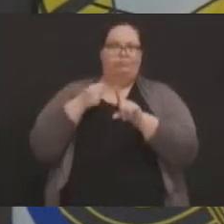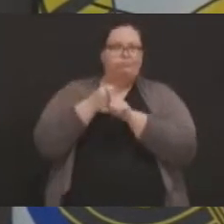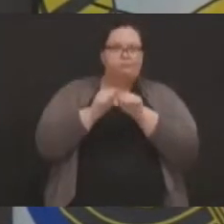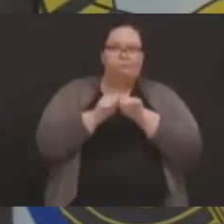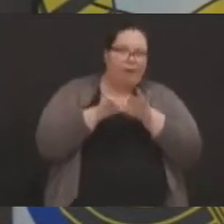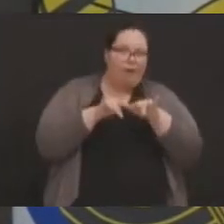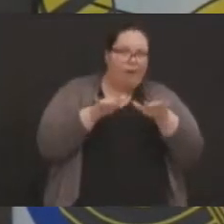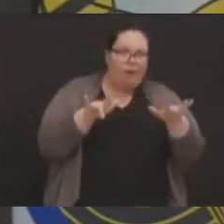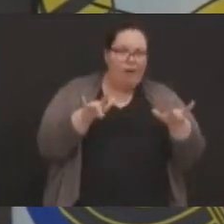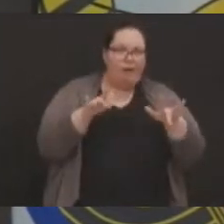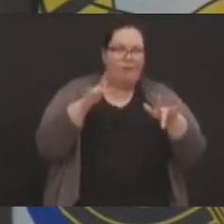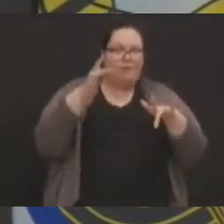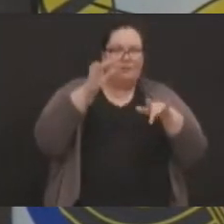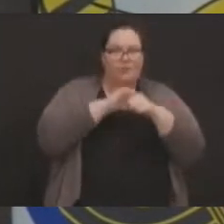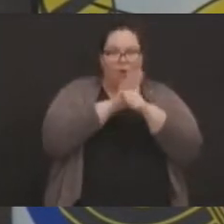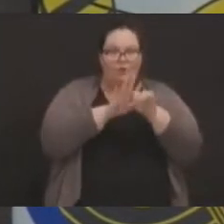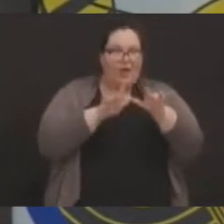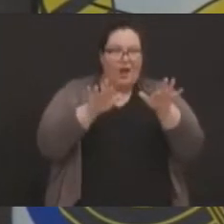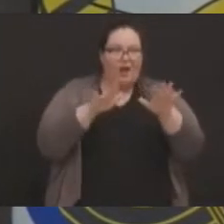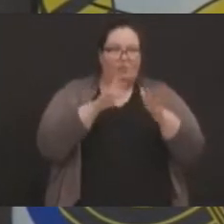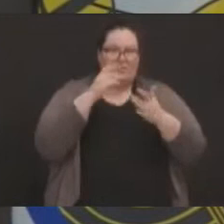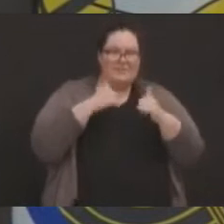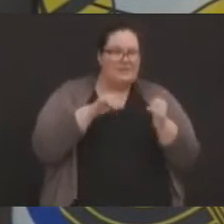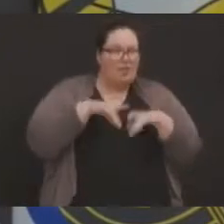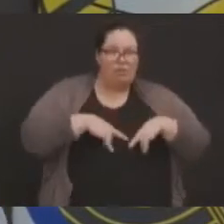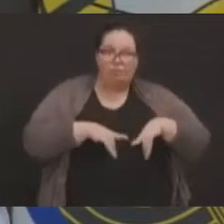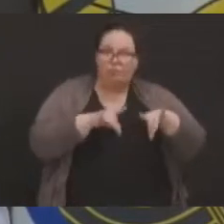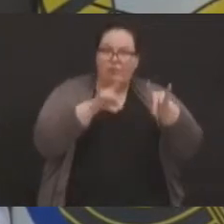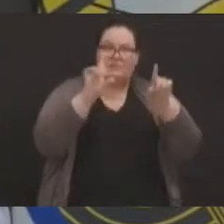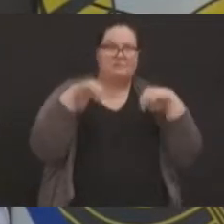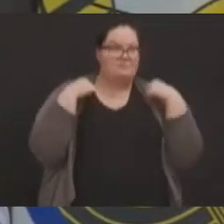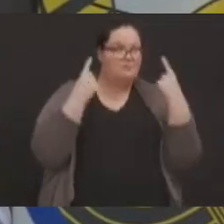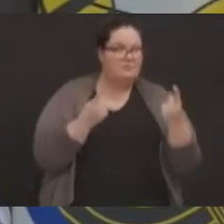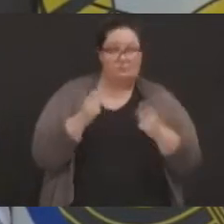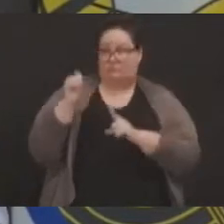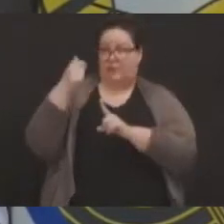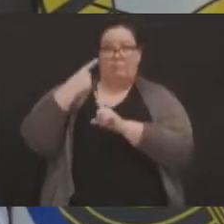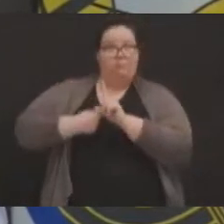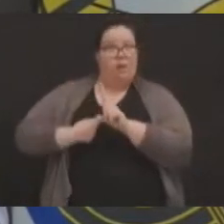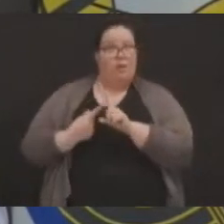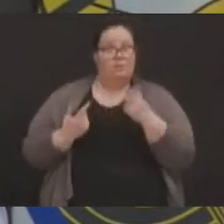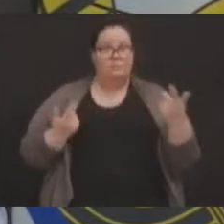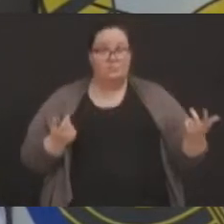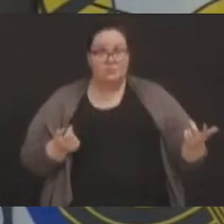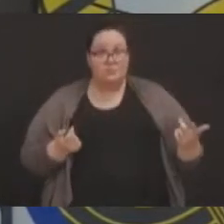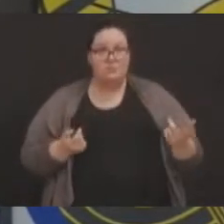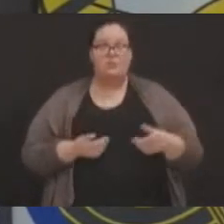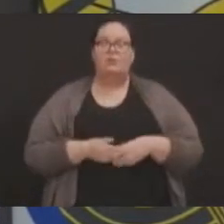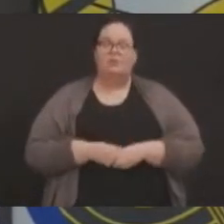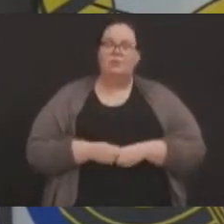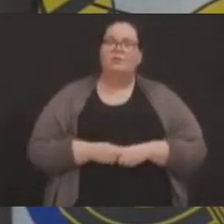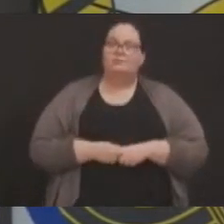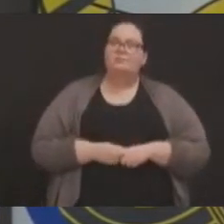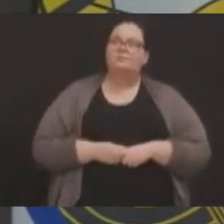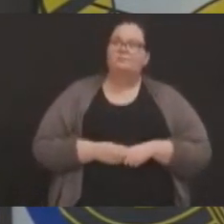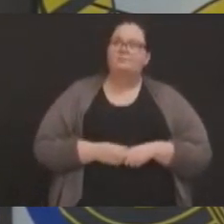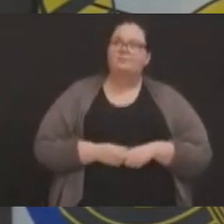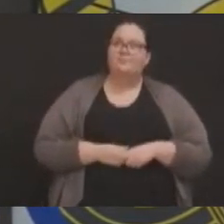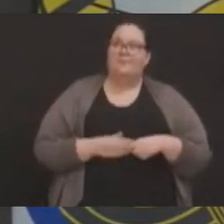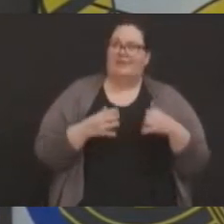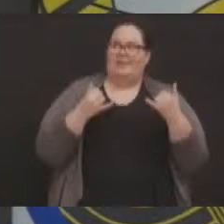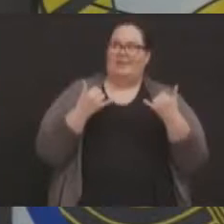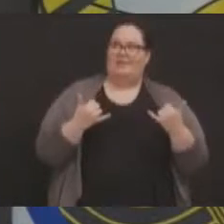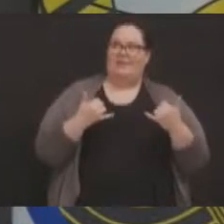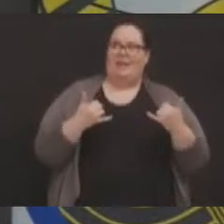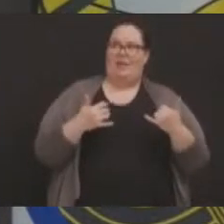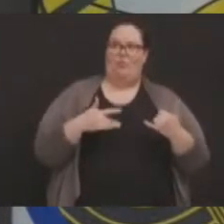but now we have to learn about these new variants, and learning takes time and it takes experience in other jurisdictions,